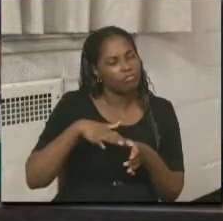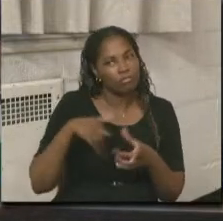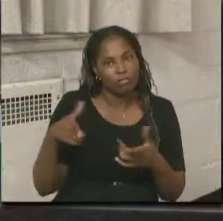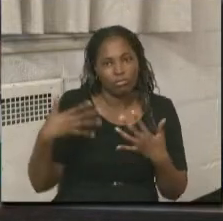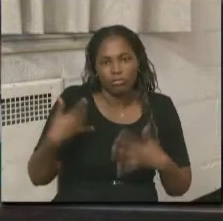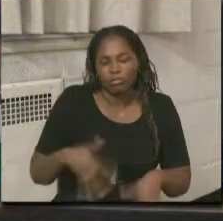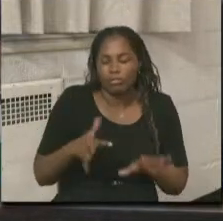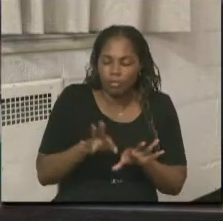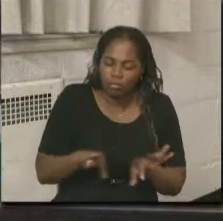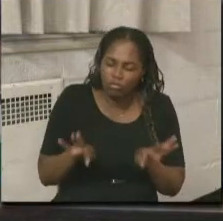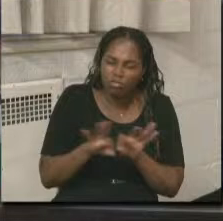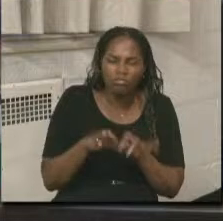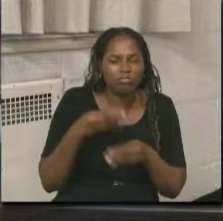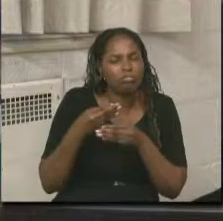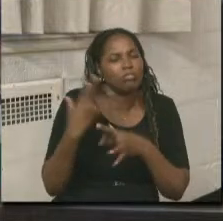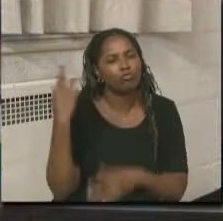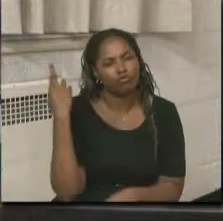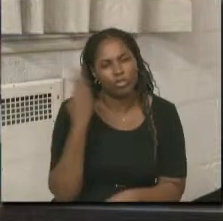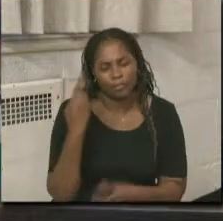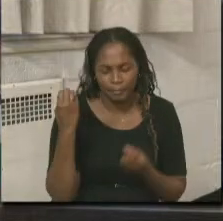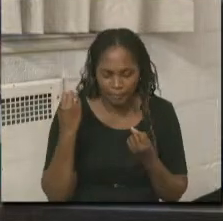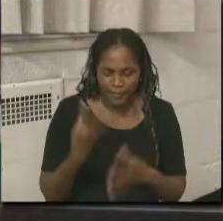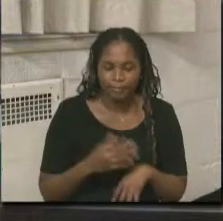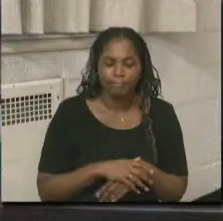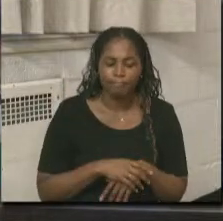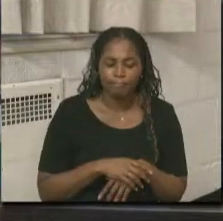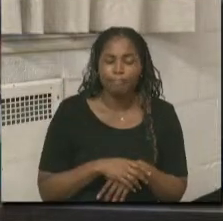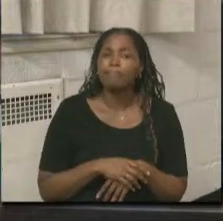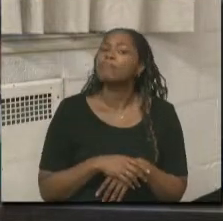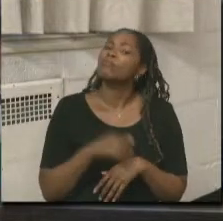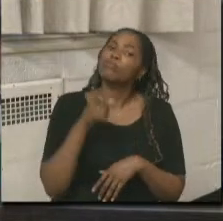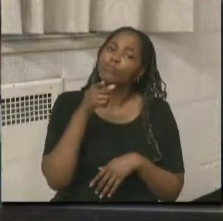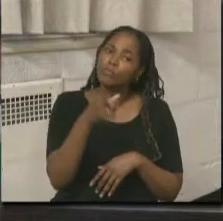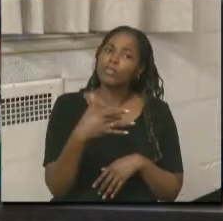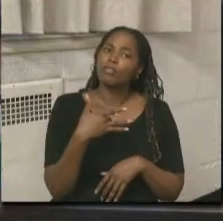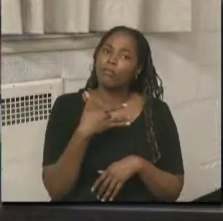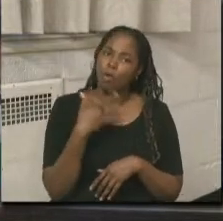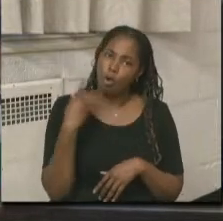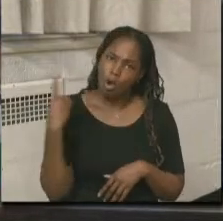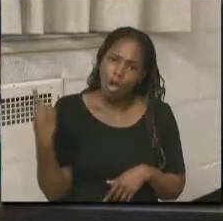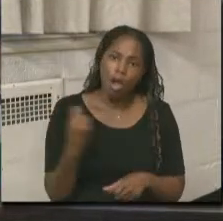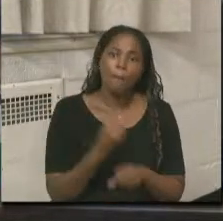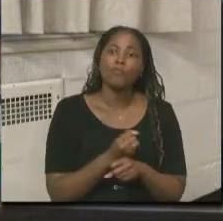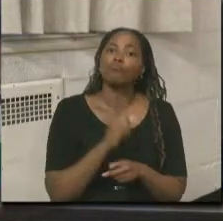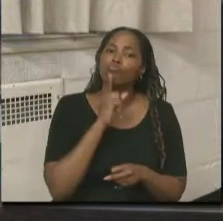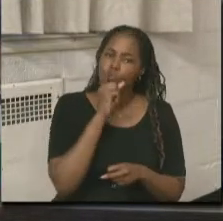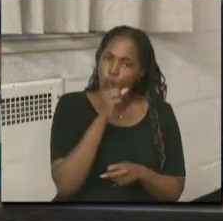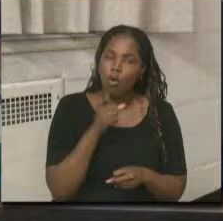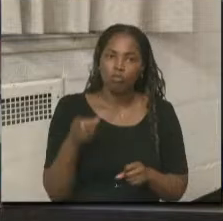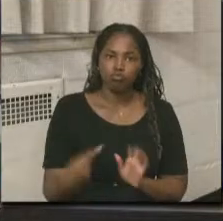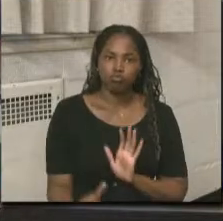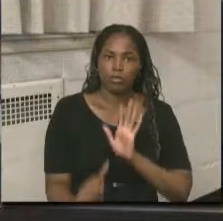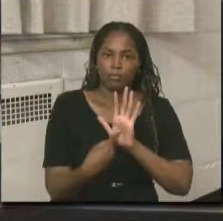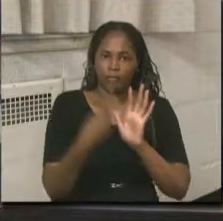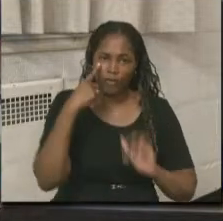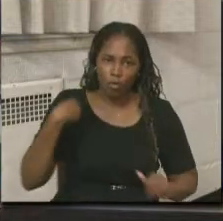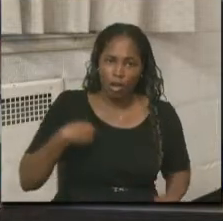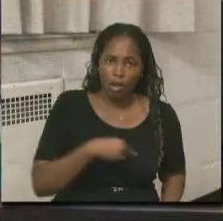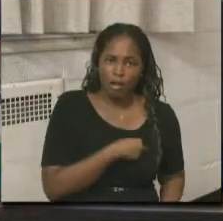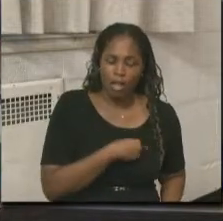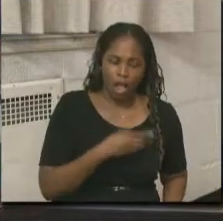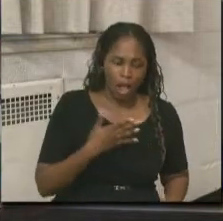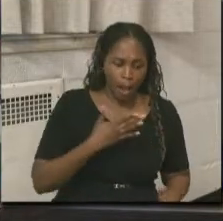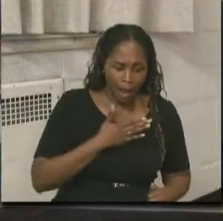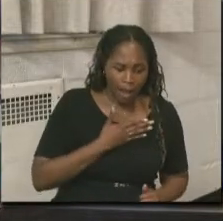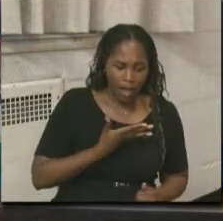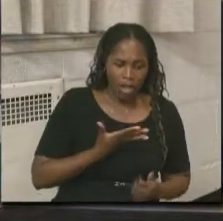things. You've always made sure that we were represented. You always made sure that our voices were heard, and I really do appreciate you for that.